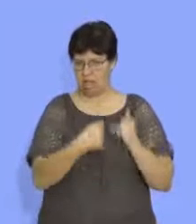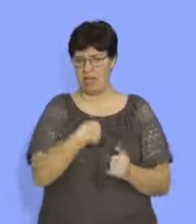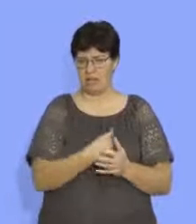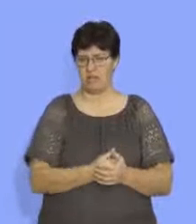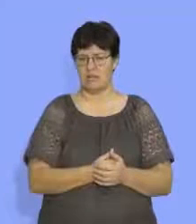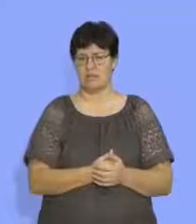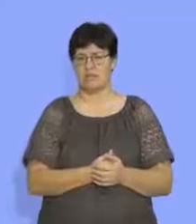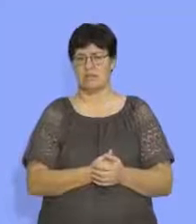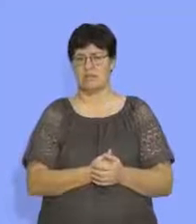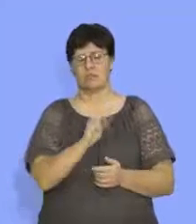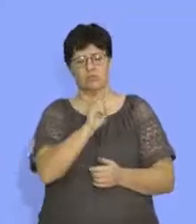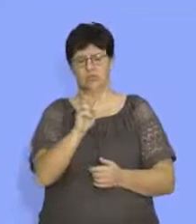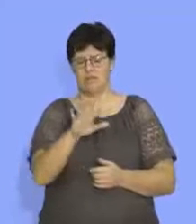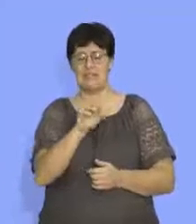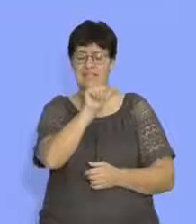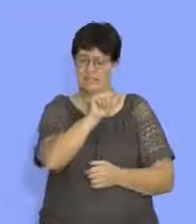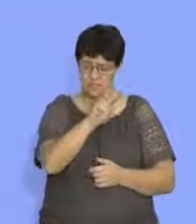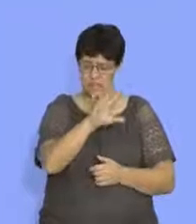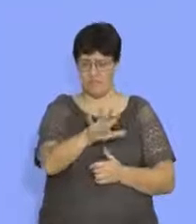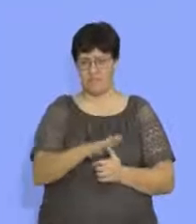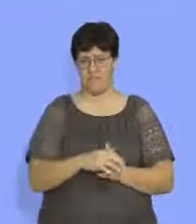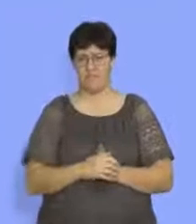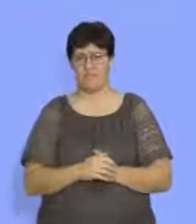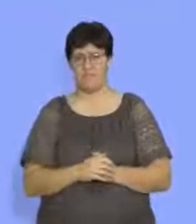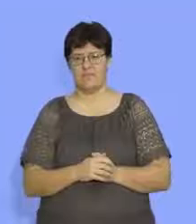yes. So not 225, this is 50.